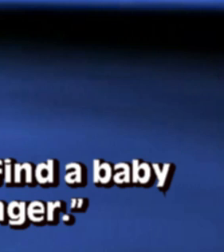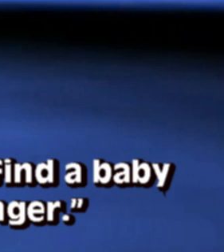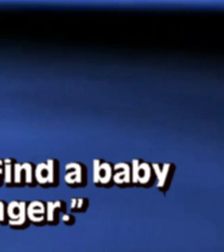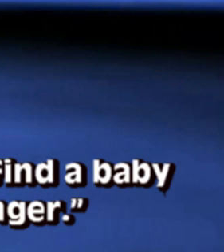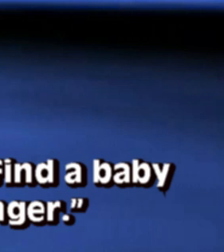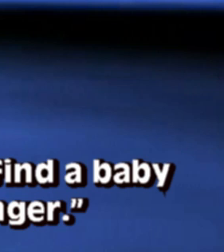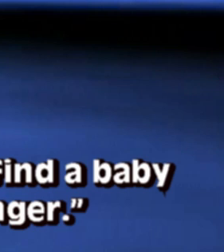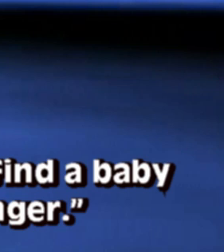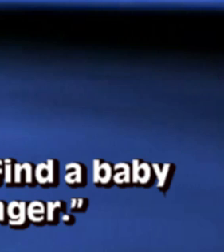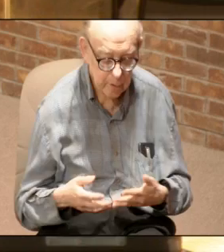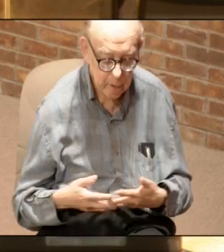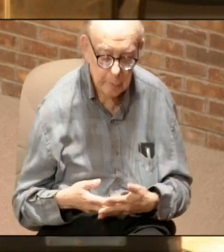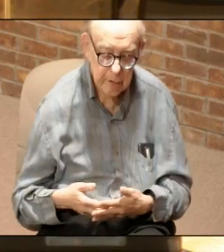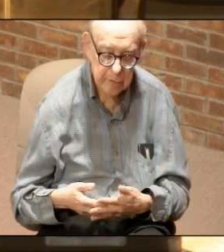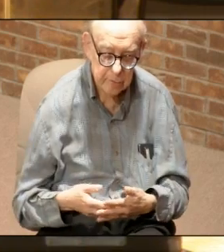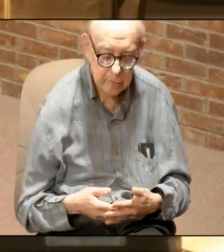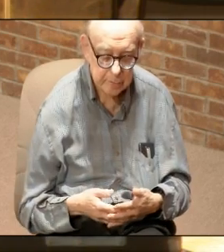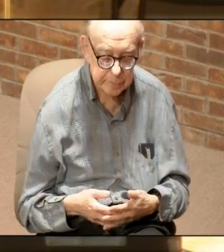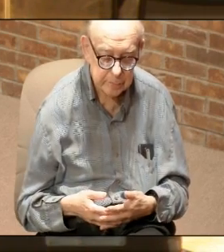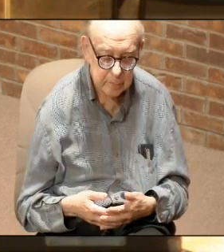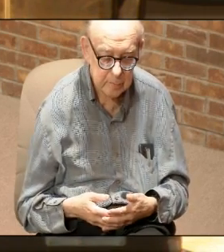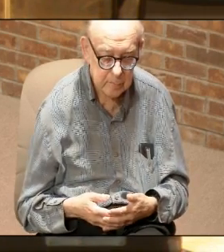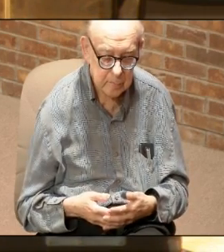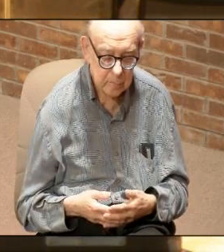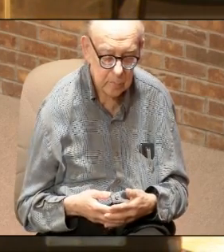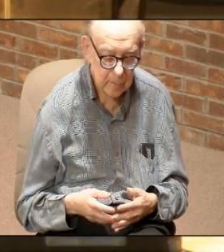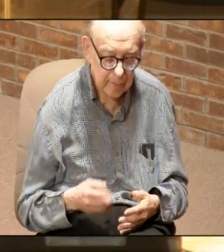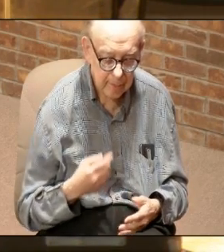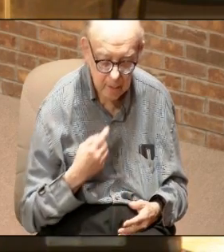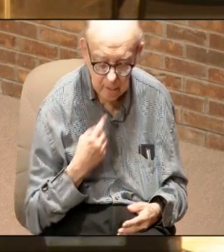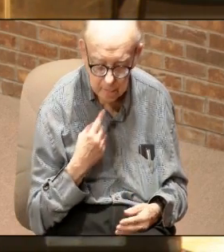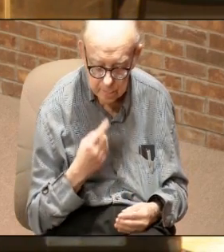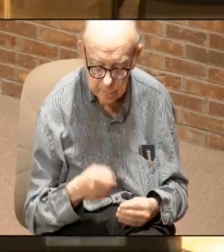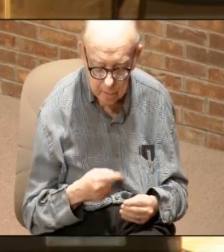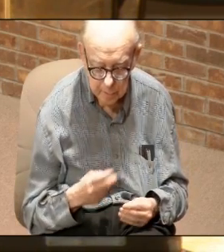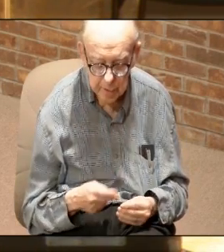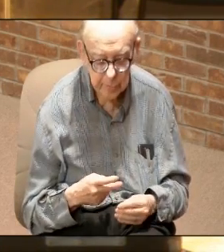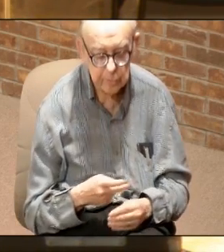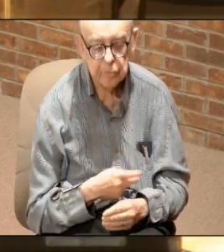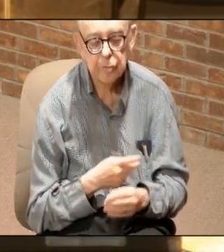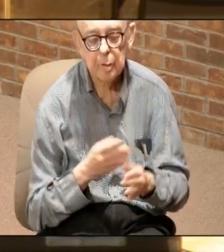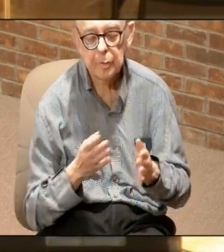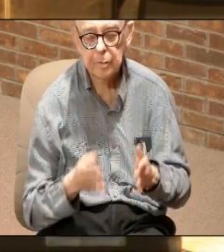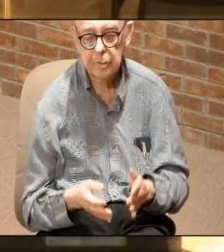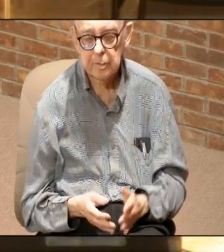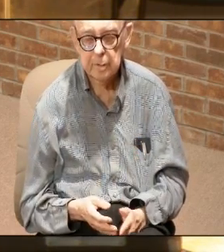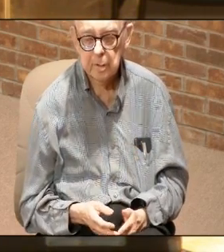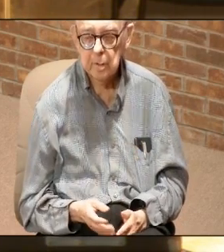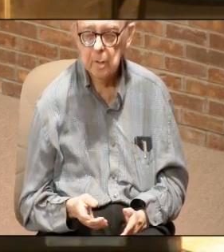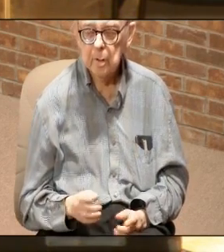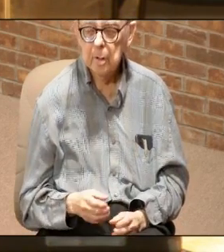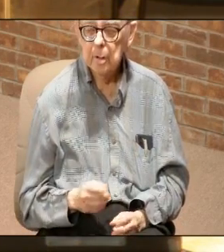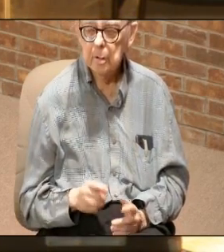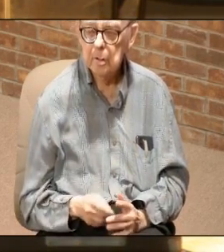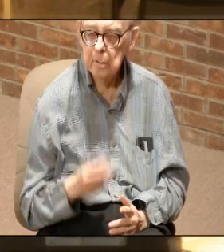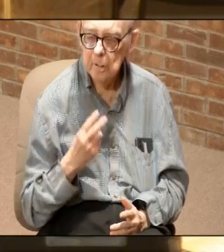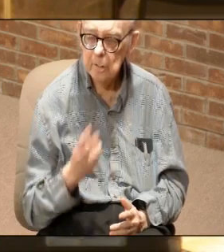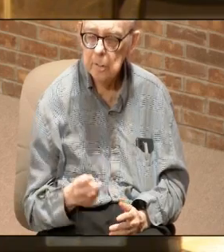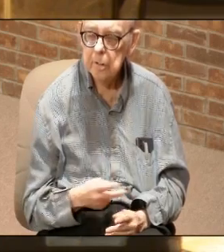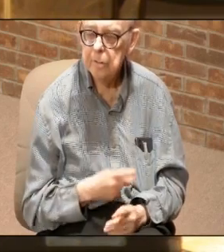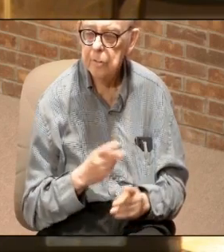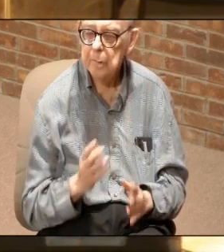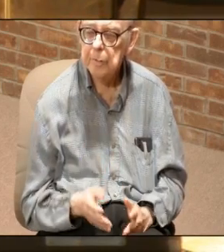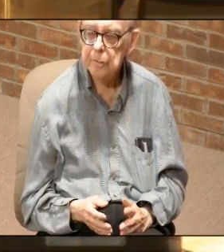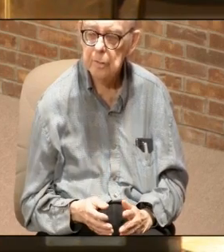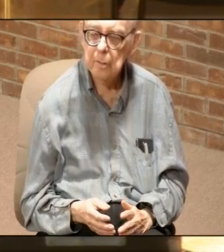lying in a manger. Now let me talk about these shepherds. When you begin to look at these